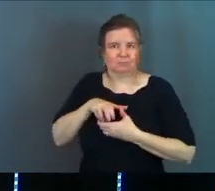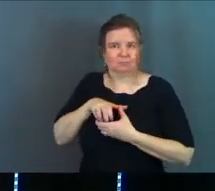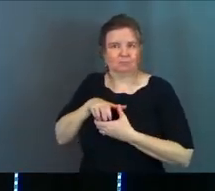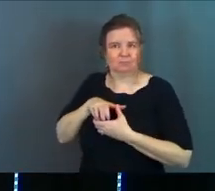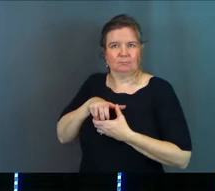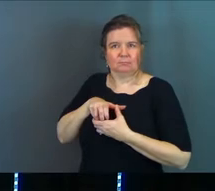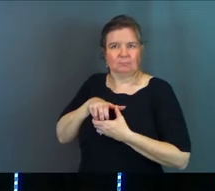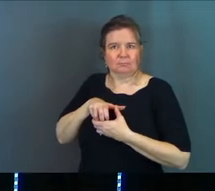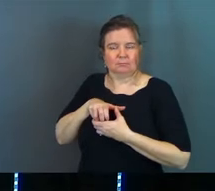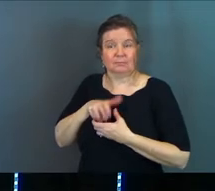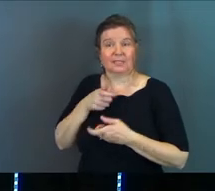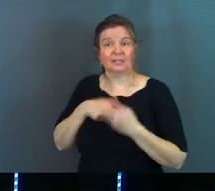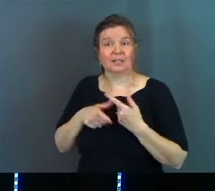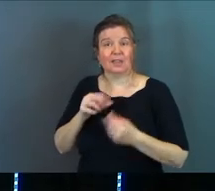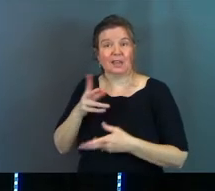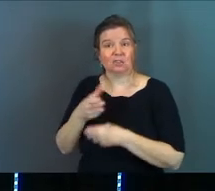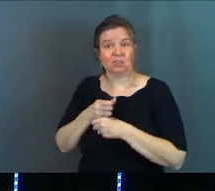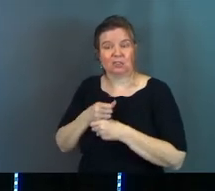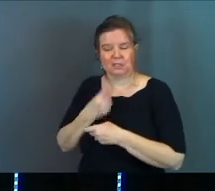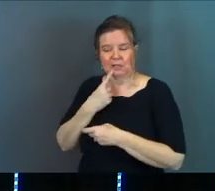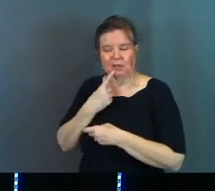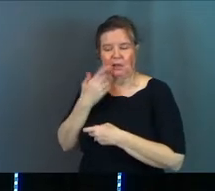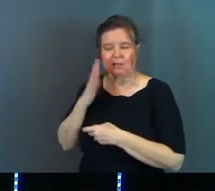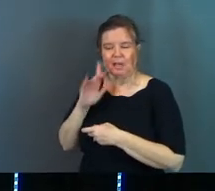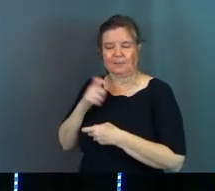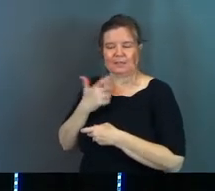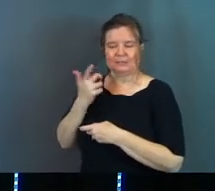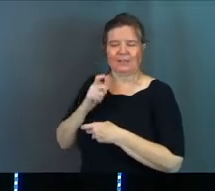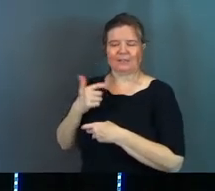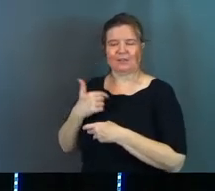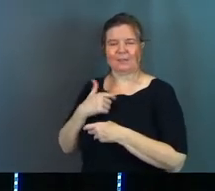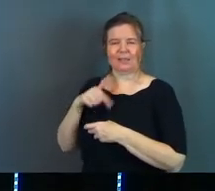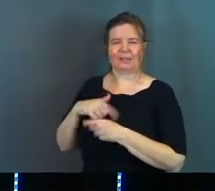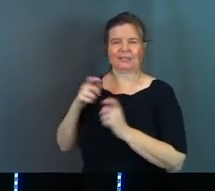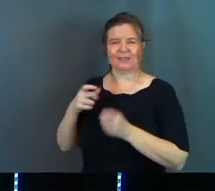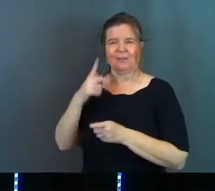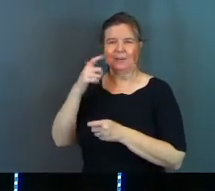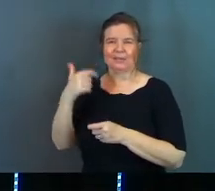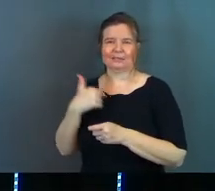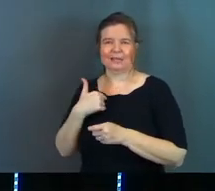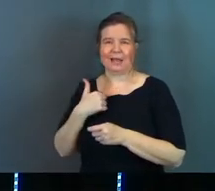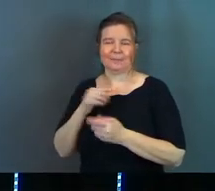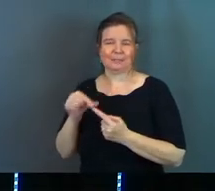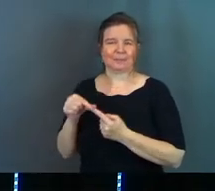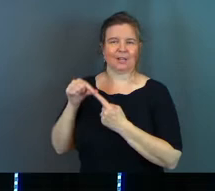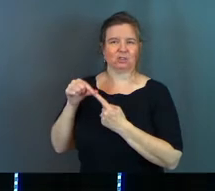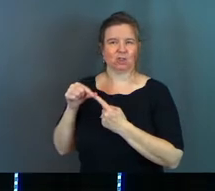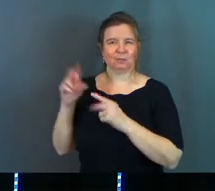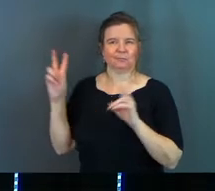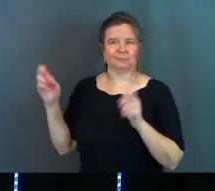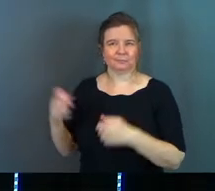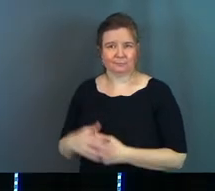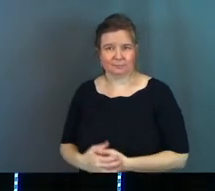it. Instead, they took it and they said, "God must be giving me this gift because I'm special.